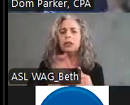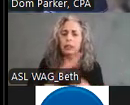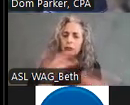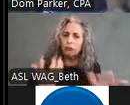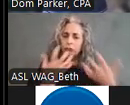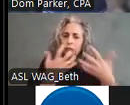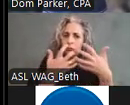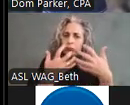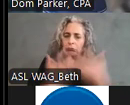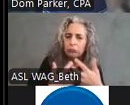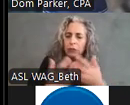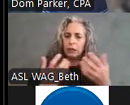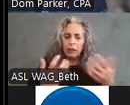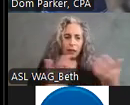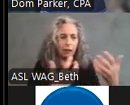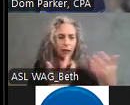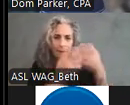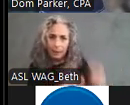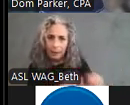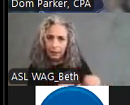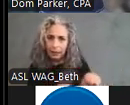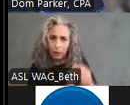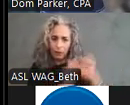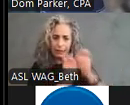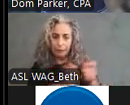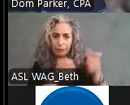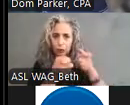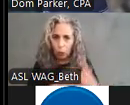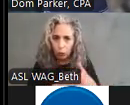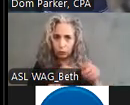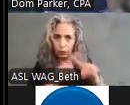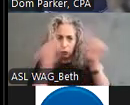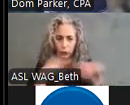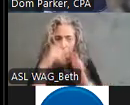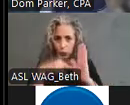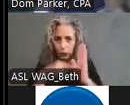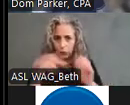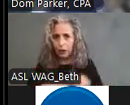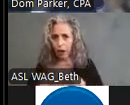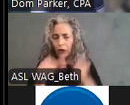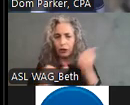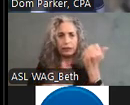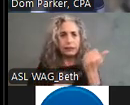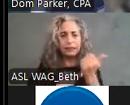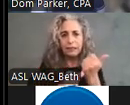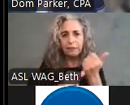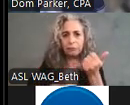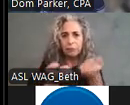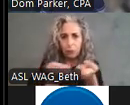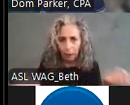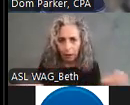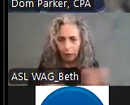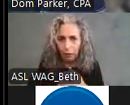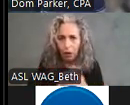incorporate compatibility with adaptive controllers, screen readers, and other assistive devices. And they're always getting